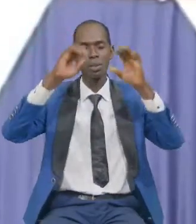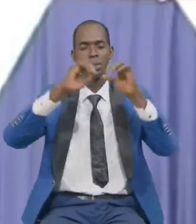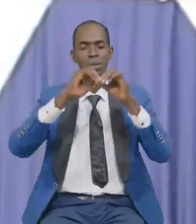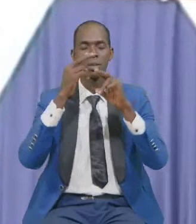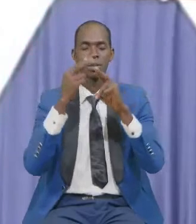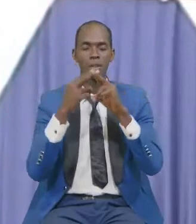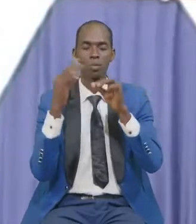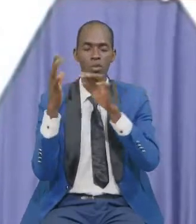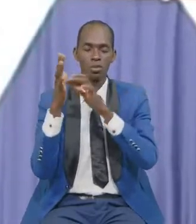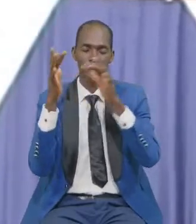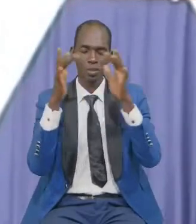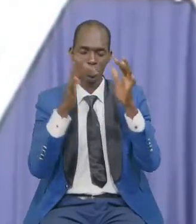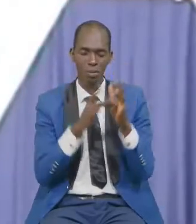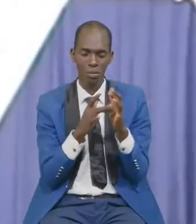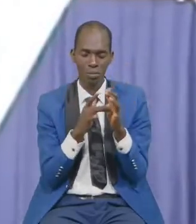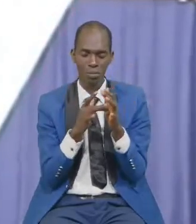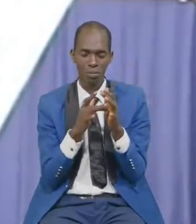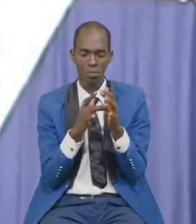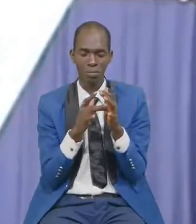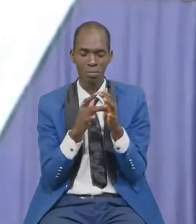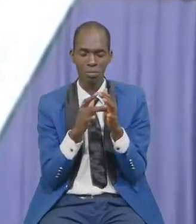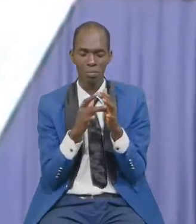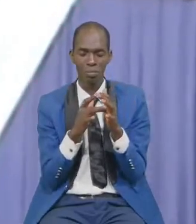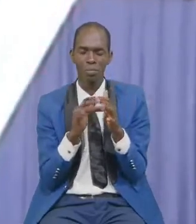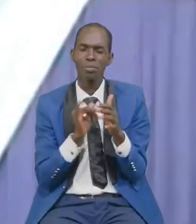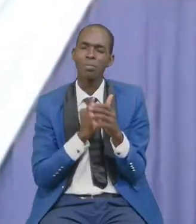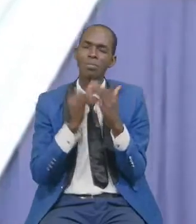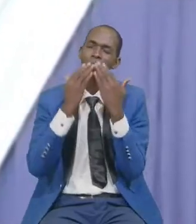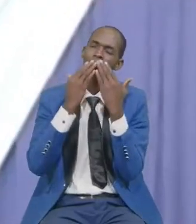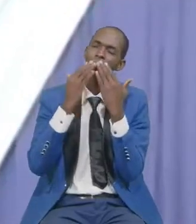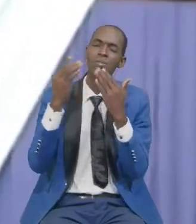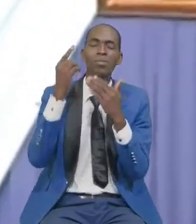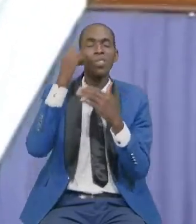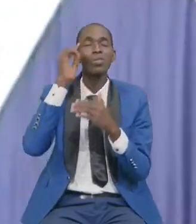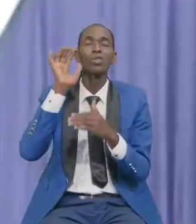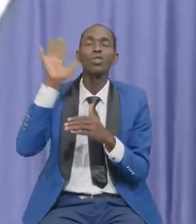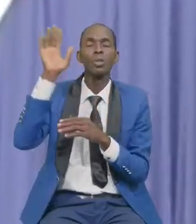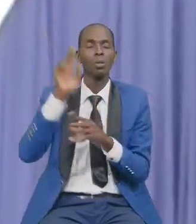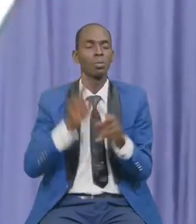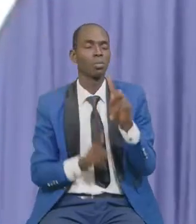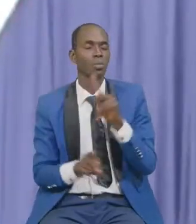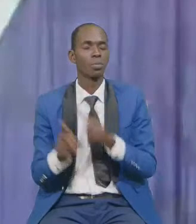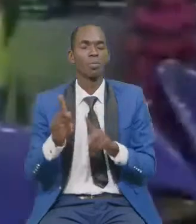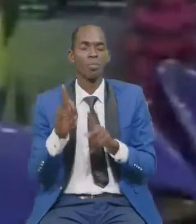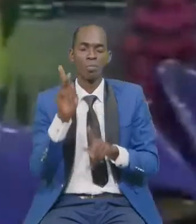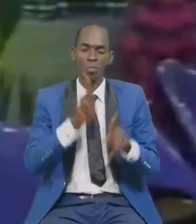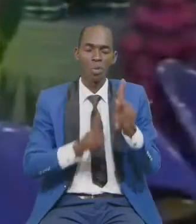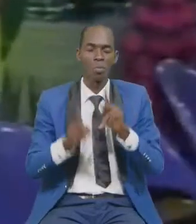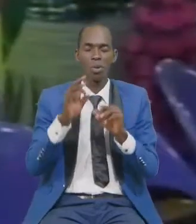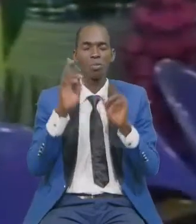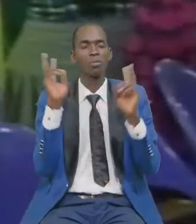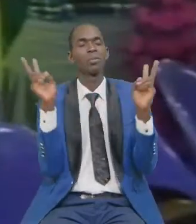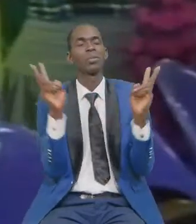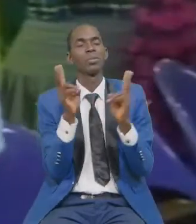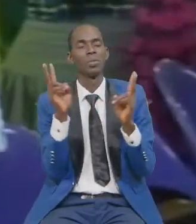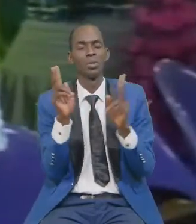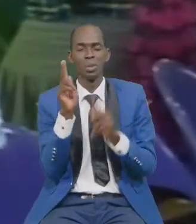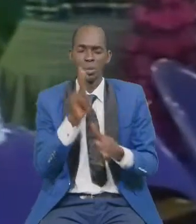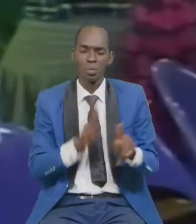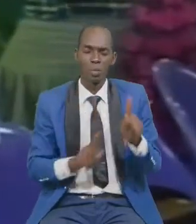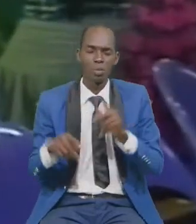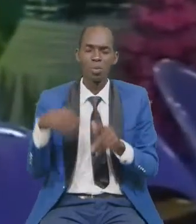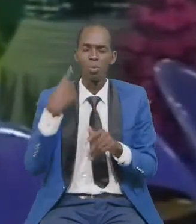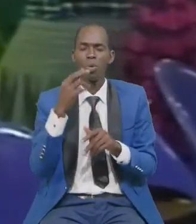name of Jesus, I thank you for your people. People of victory. People who